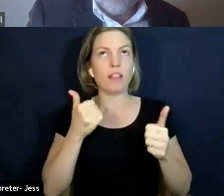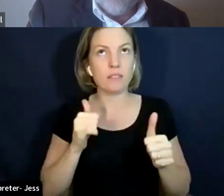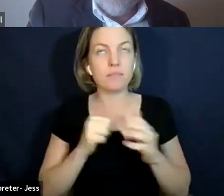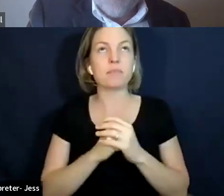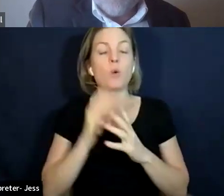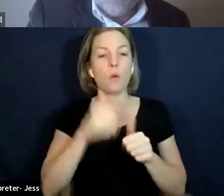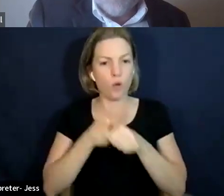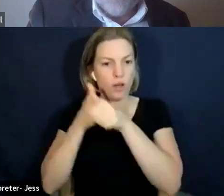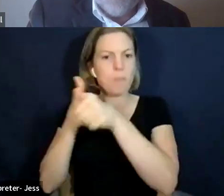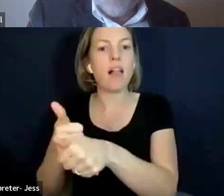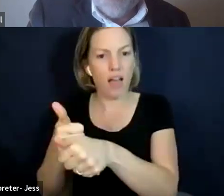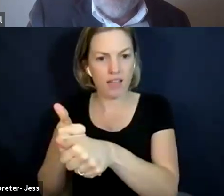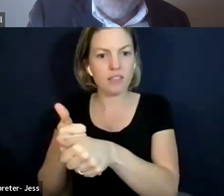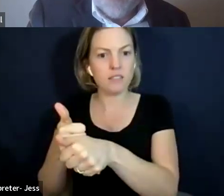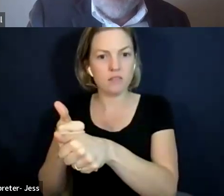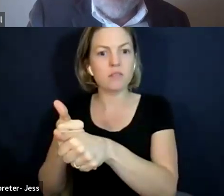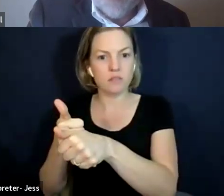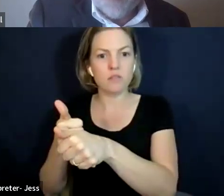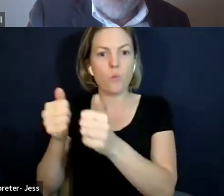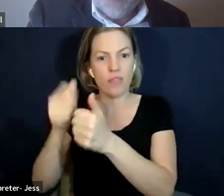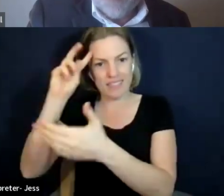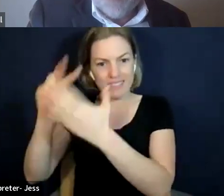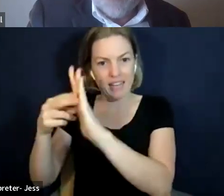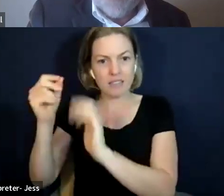comply within the intent of the ordinance.